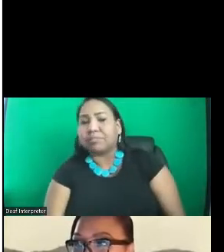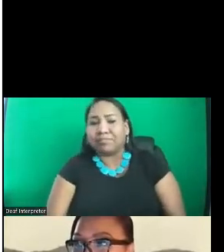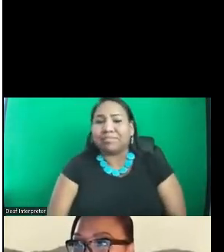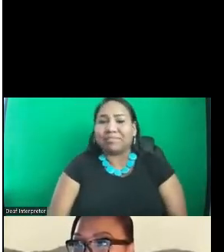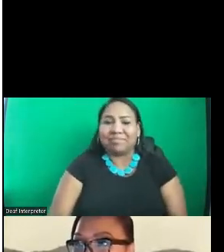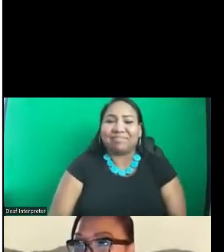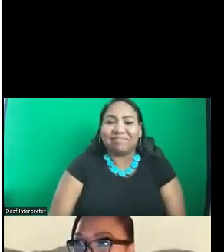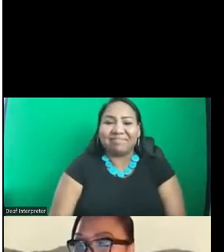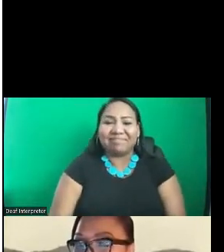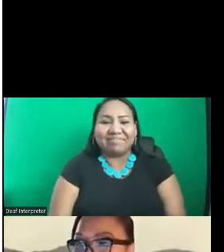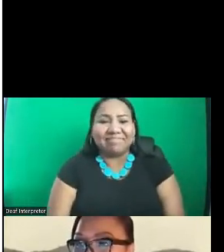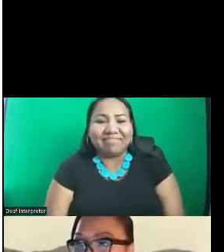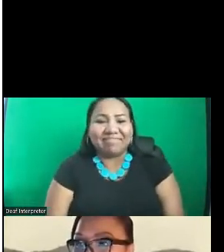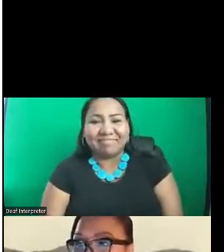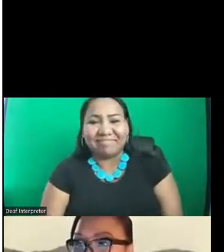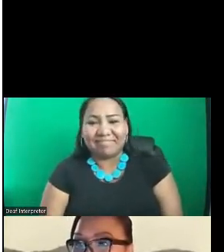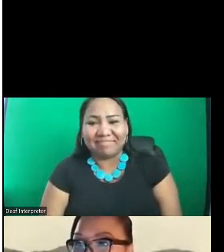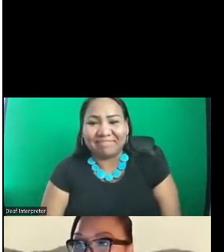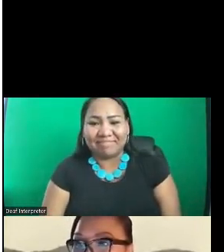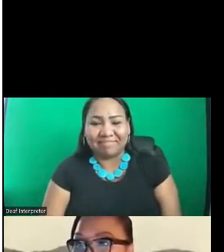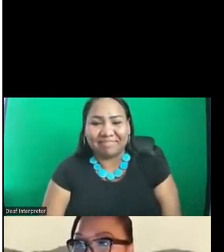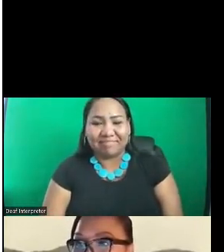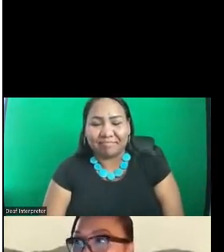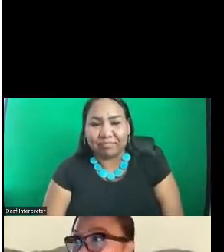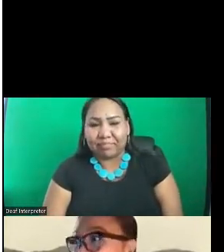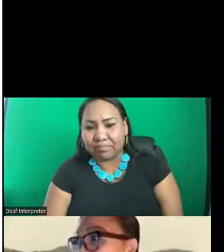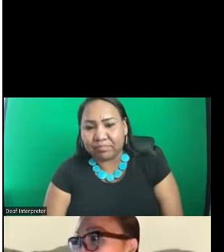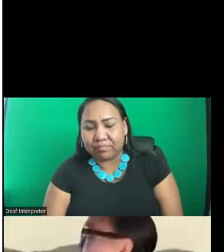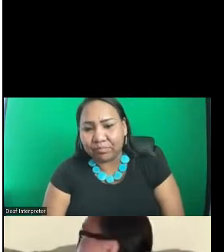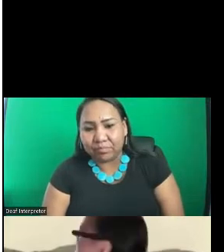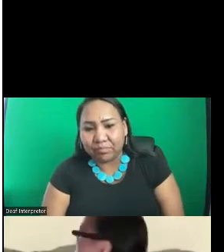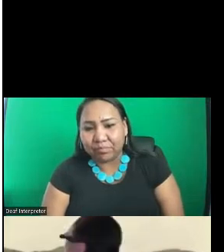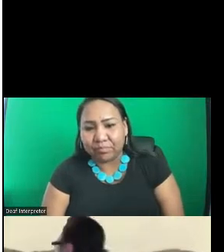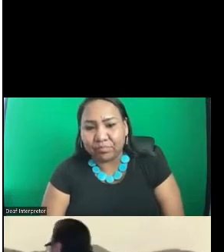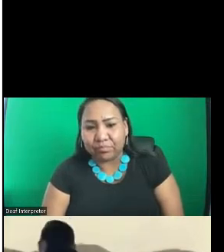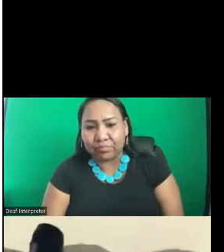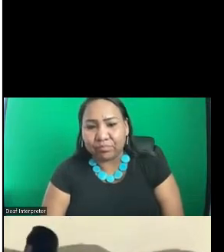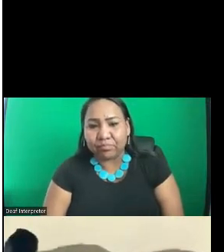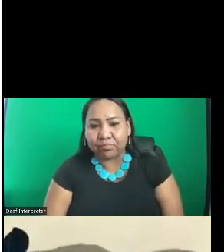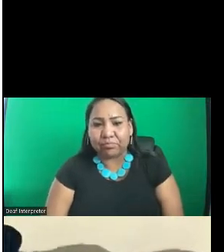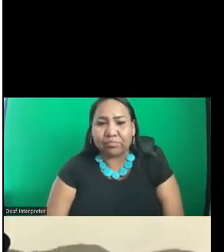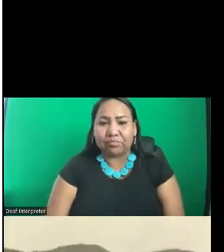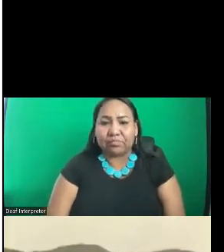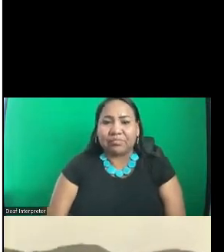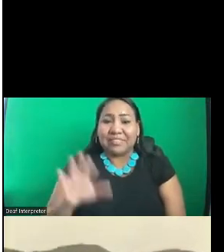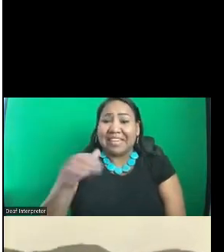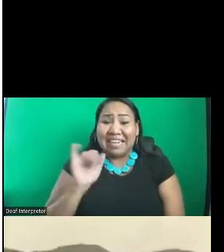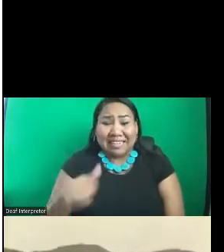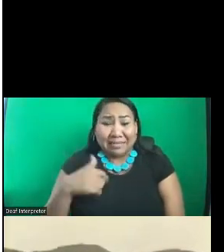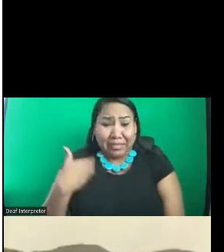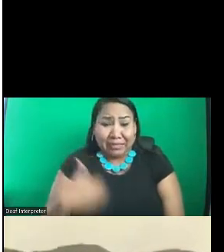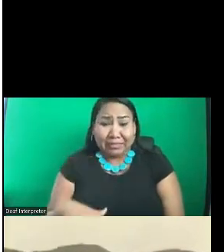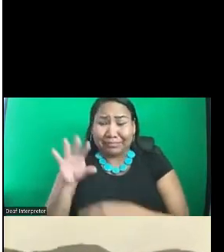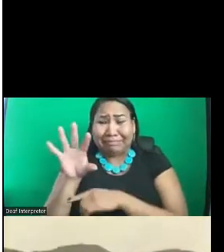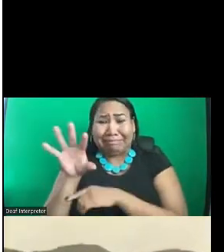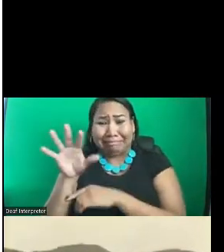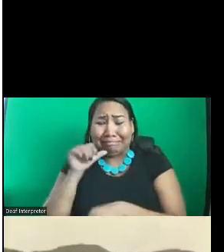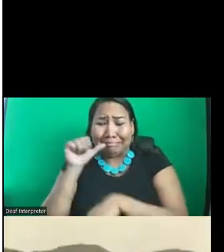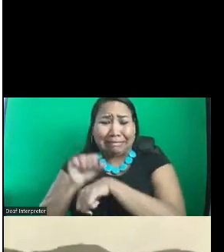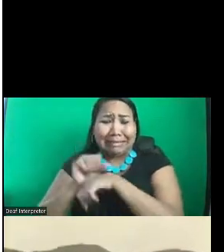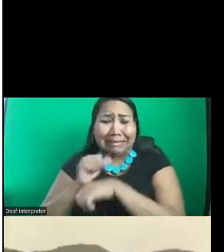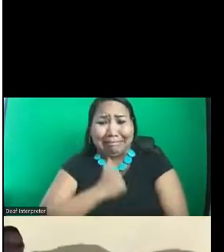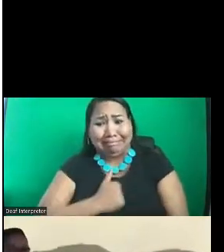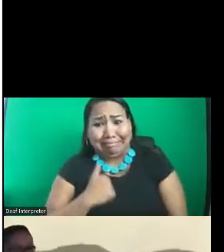There we are. So this is me. I'm sorry my camera wasn't working today. And, but I